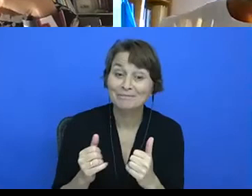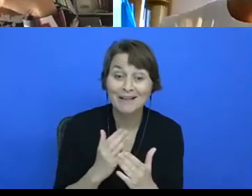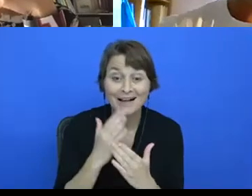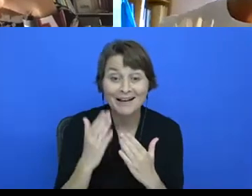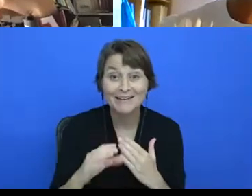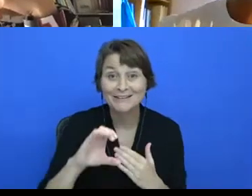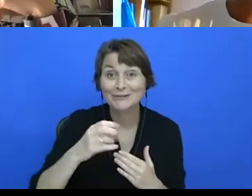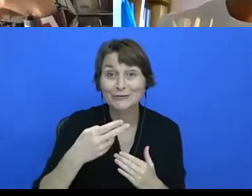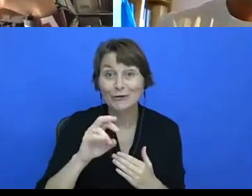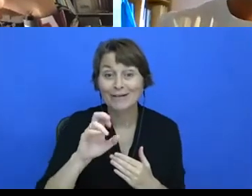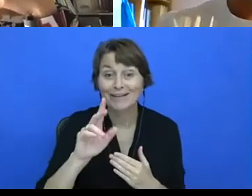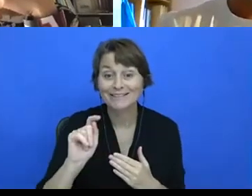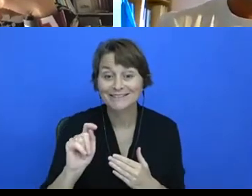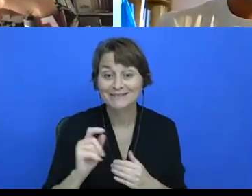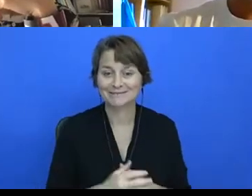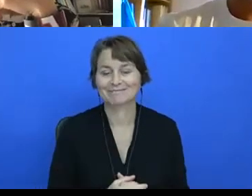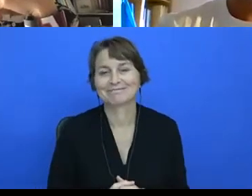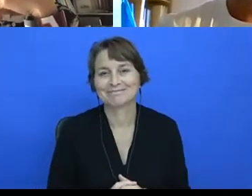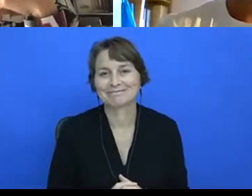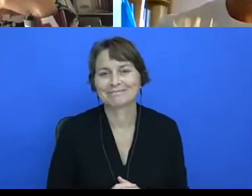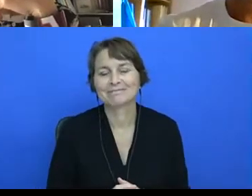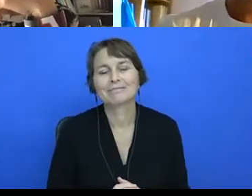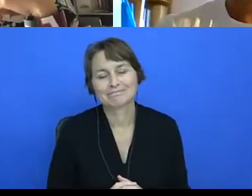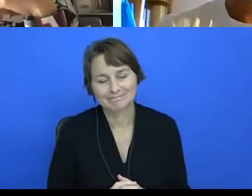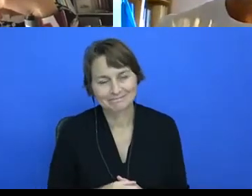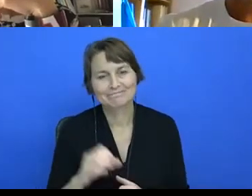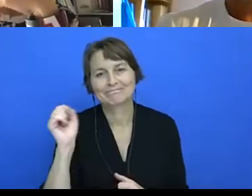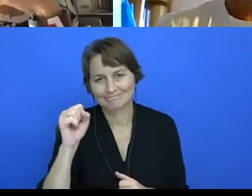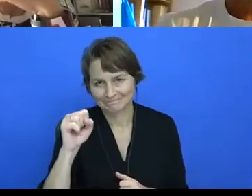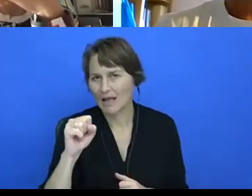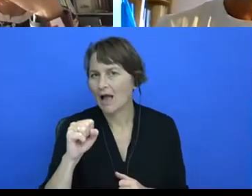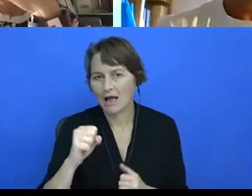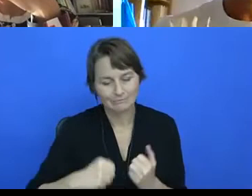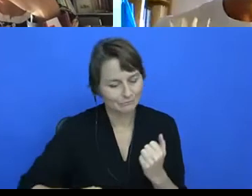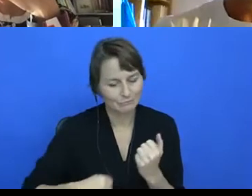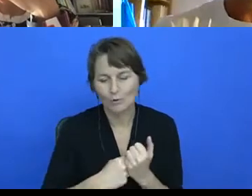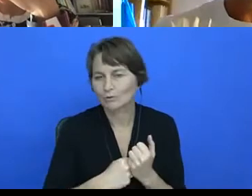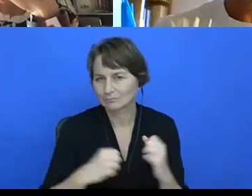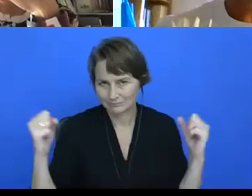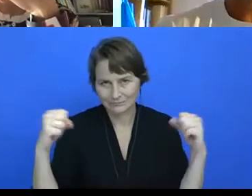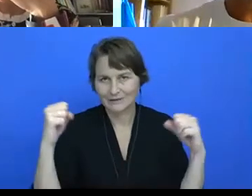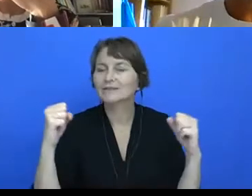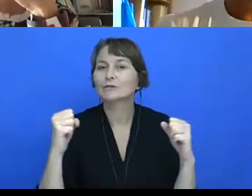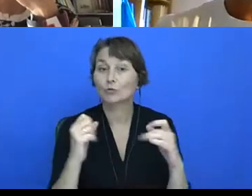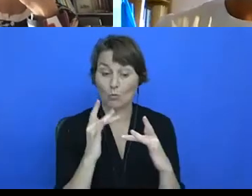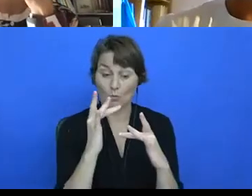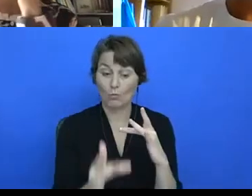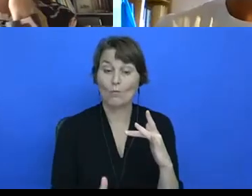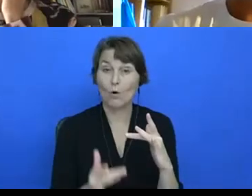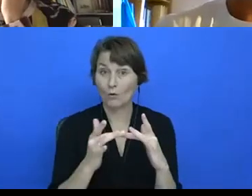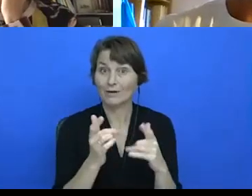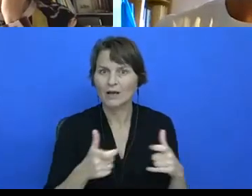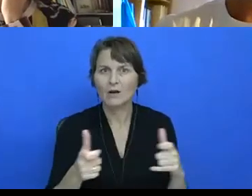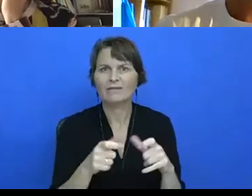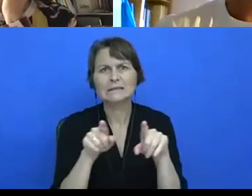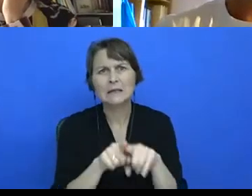here. I mean, yeah, I'd really like to second that variation in how online conferences are done is good. It's great to see